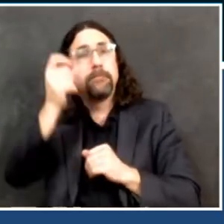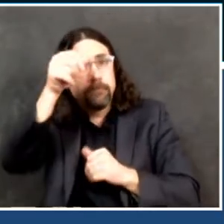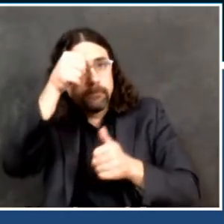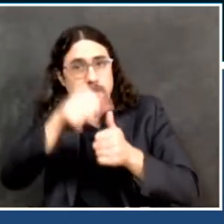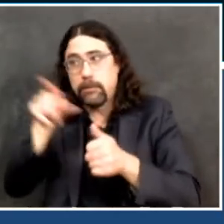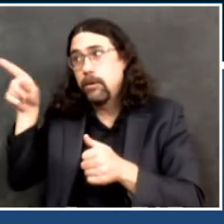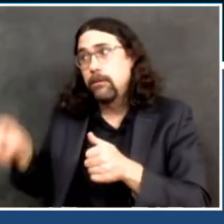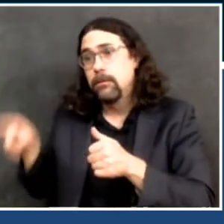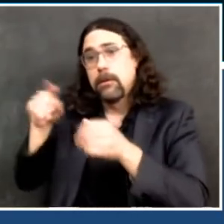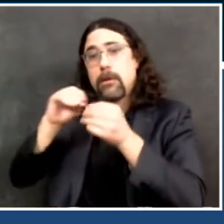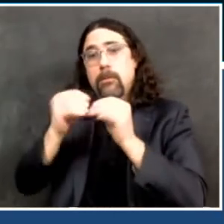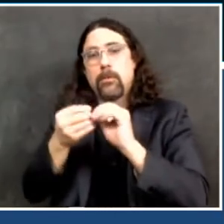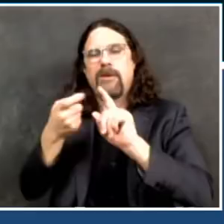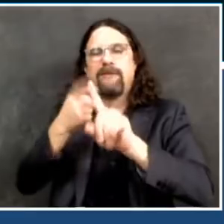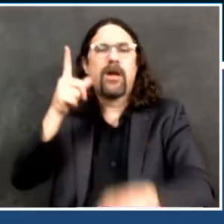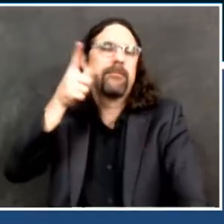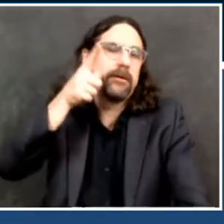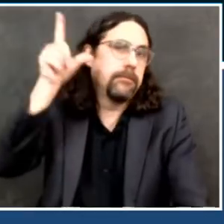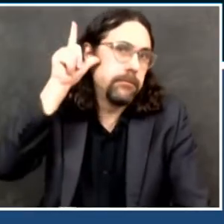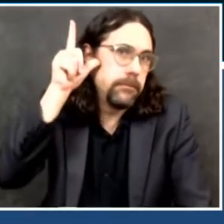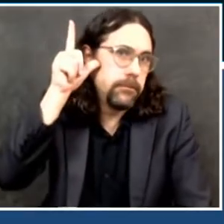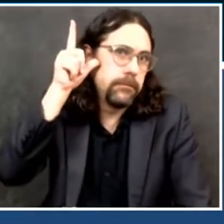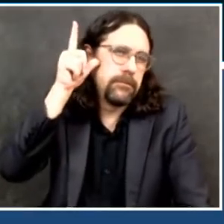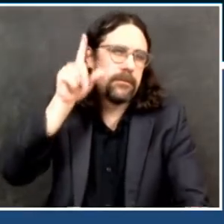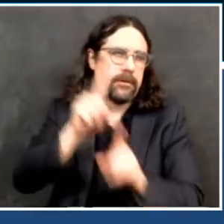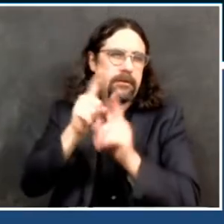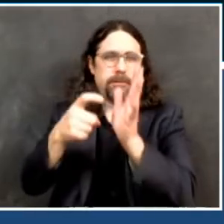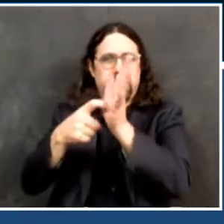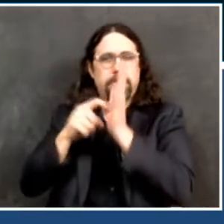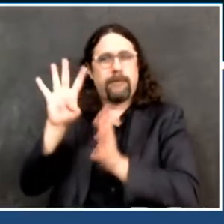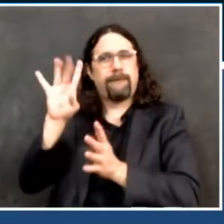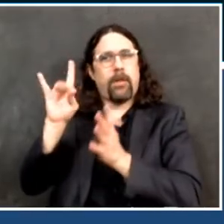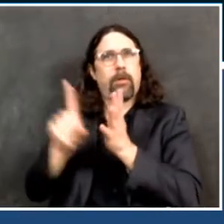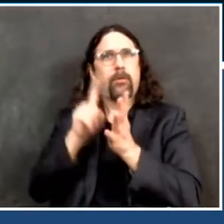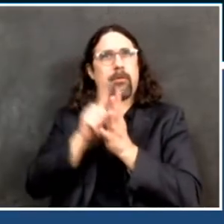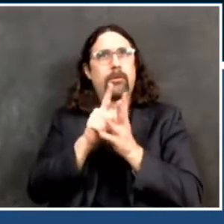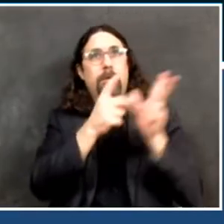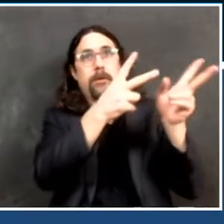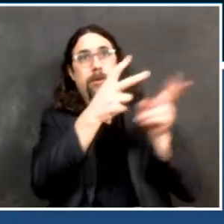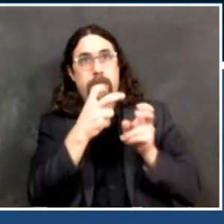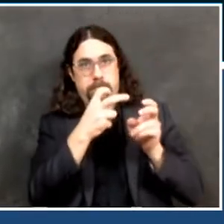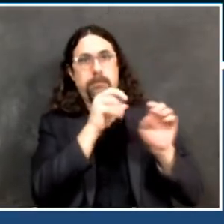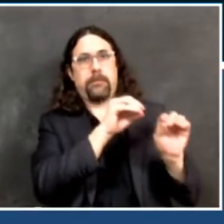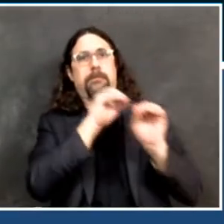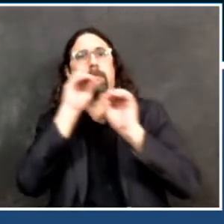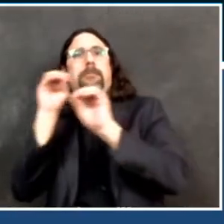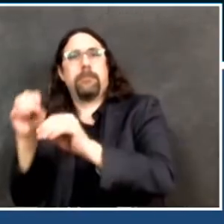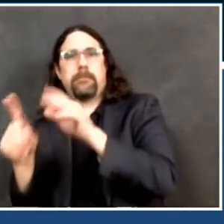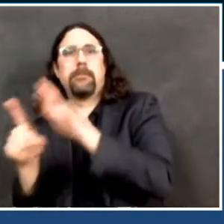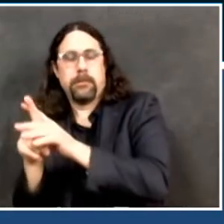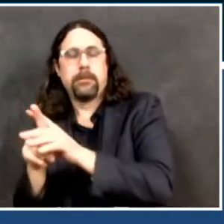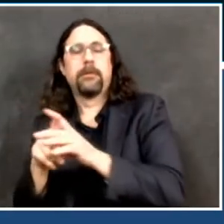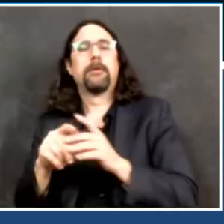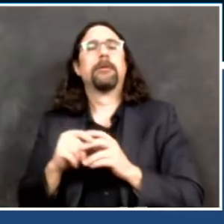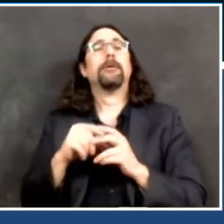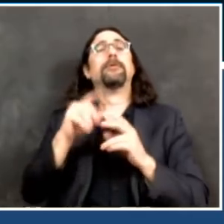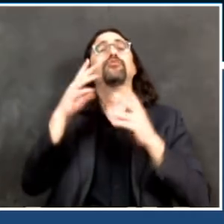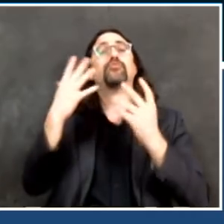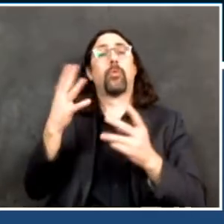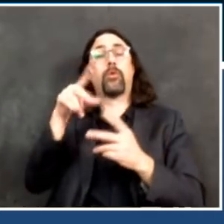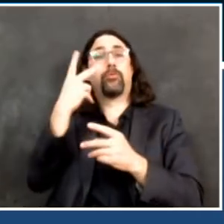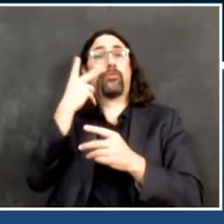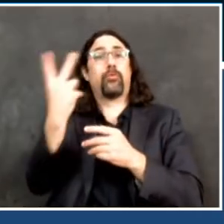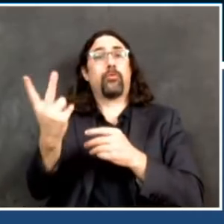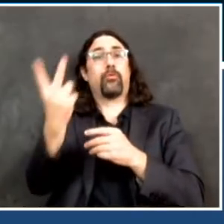that number was 326. On April 13th, it went to 370. Unfortunately, that number went up. On the